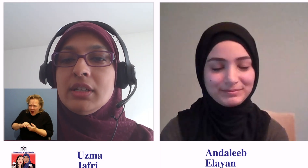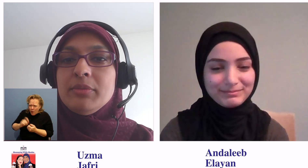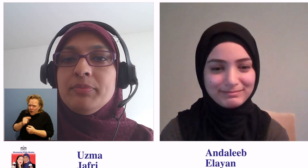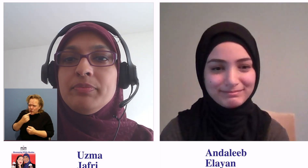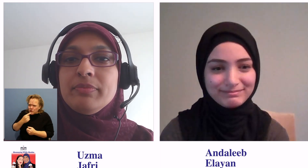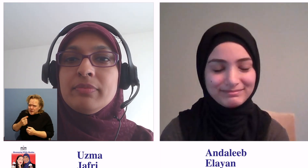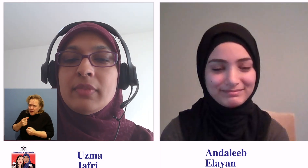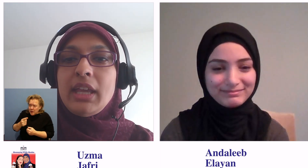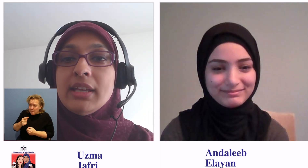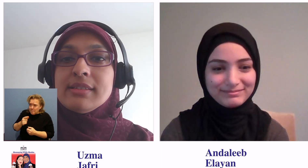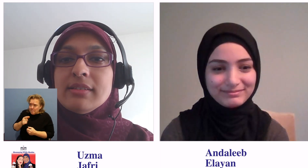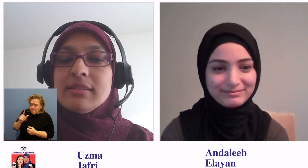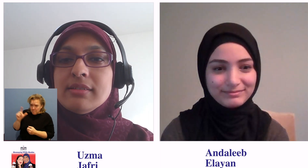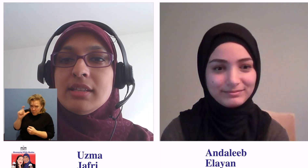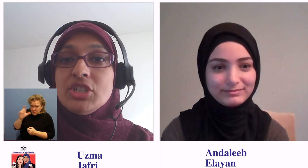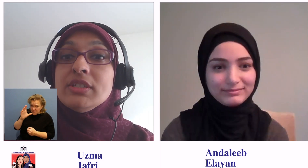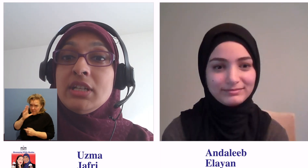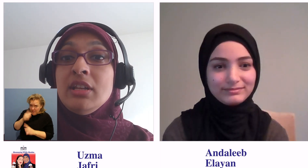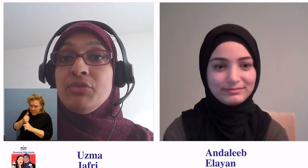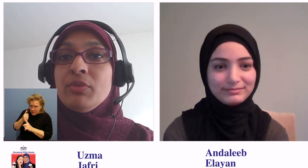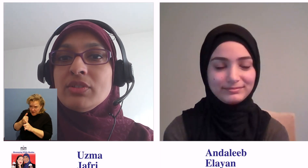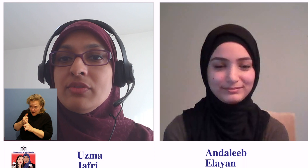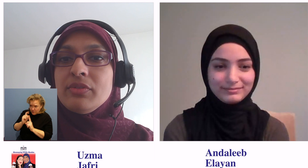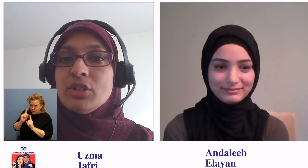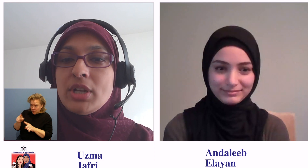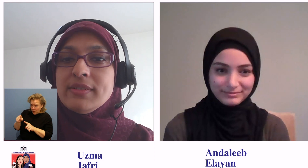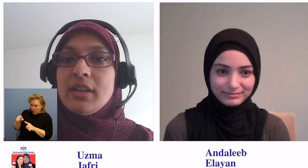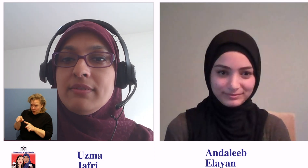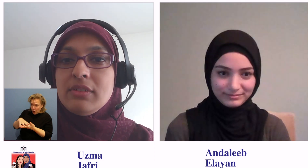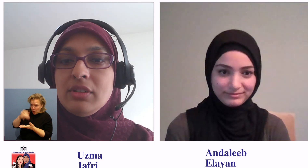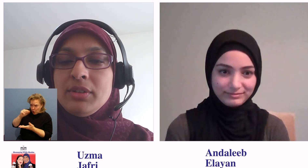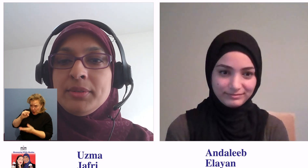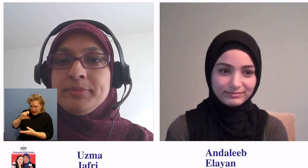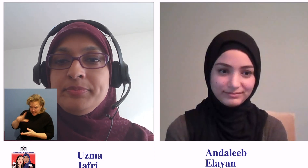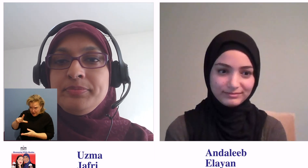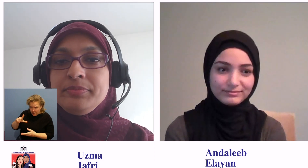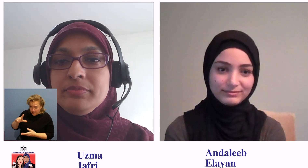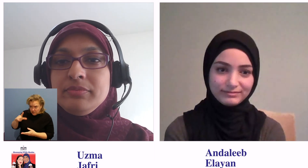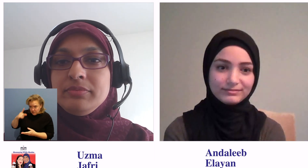those, um, ASL skills that she's going to need for the rest of her child's life?